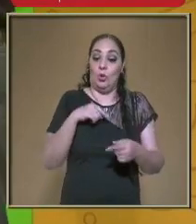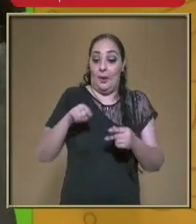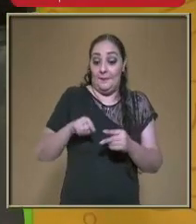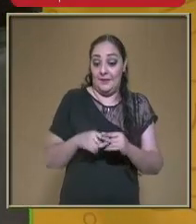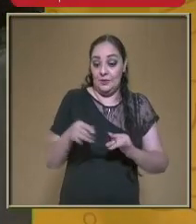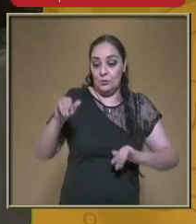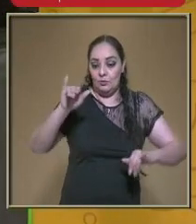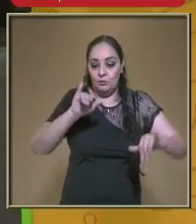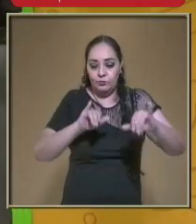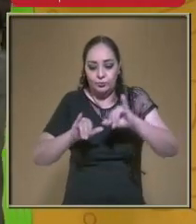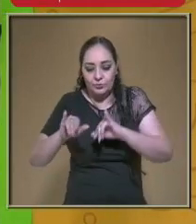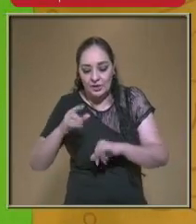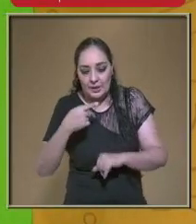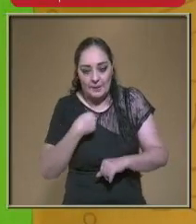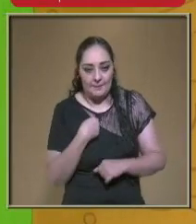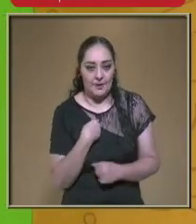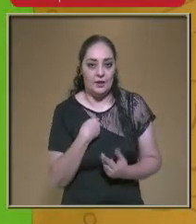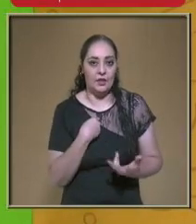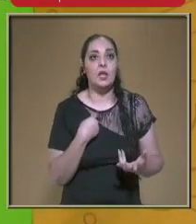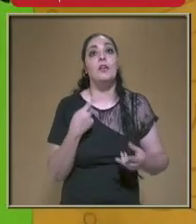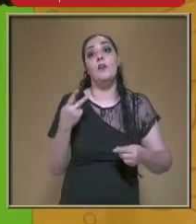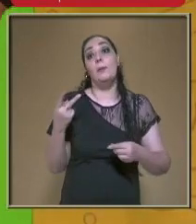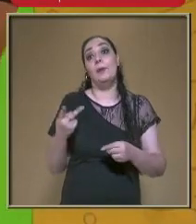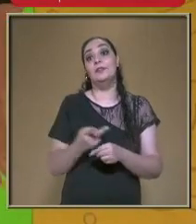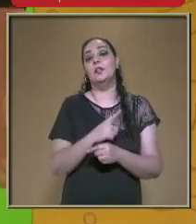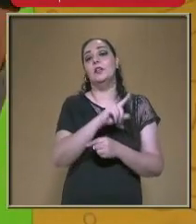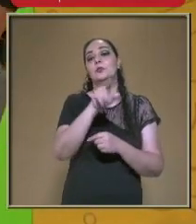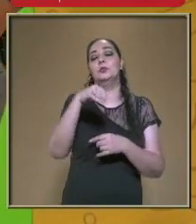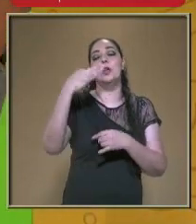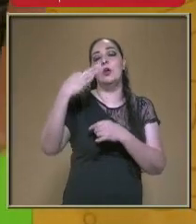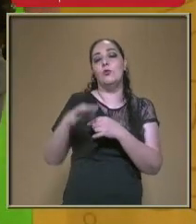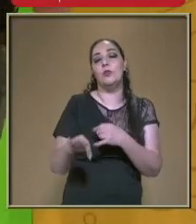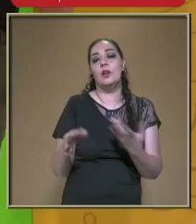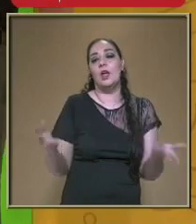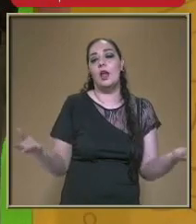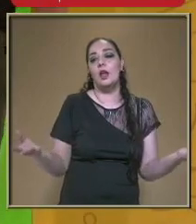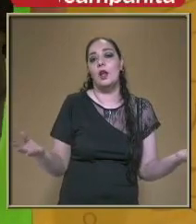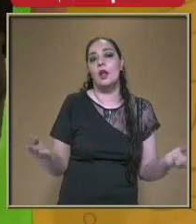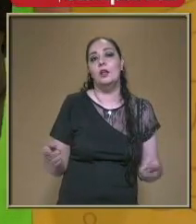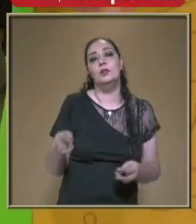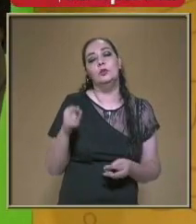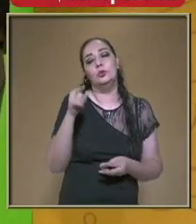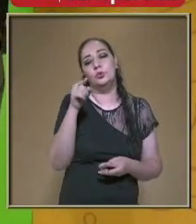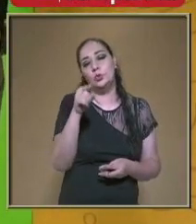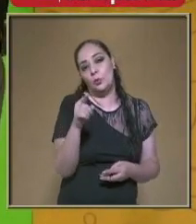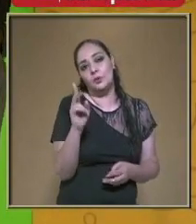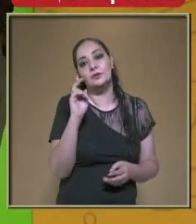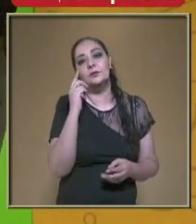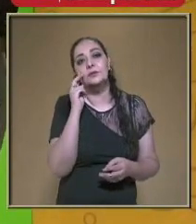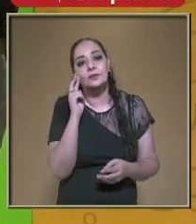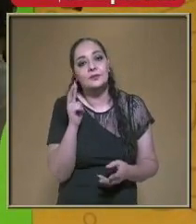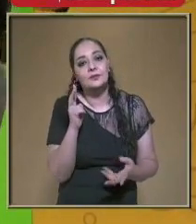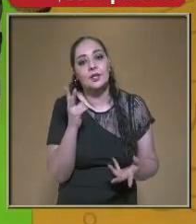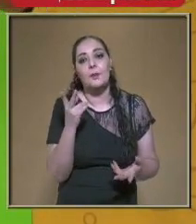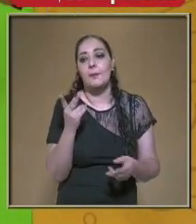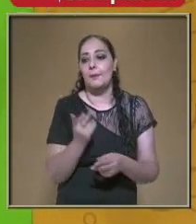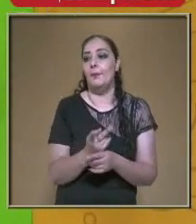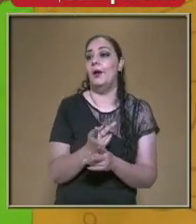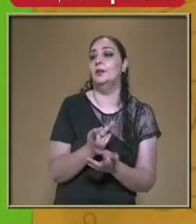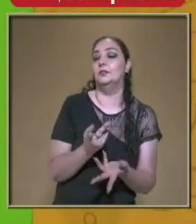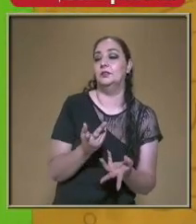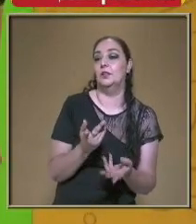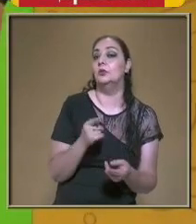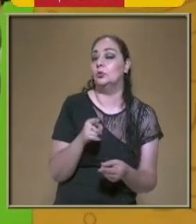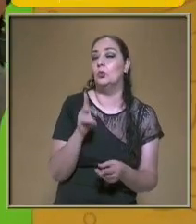experiment. What is happening at the end? Well, you observe what happened. You observe what was